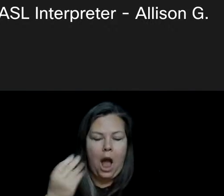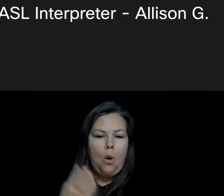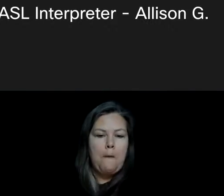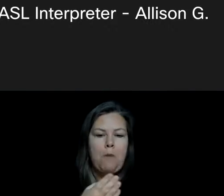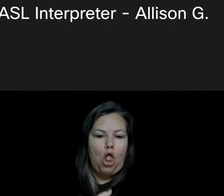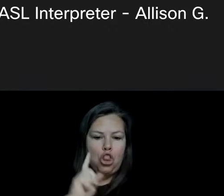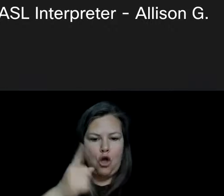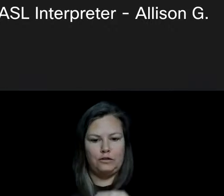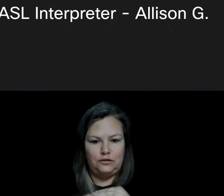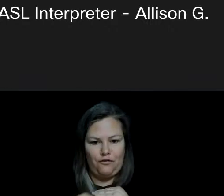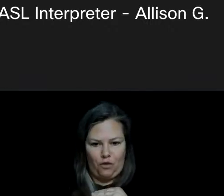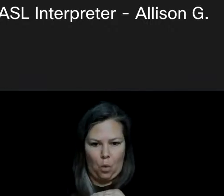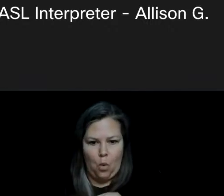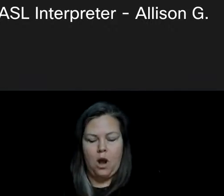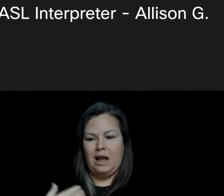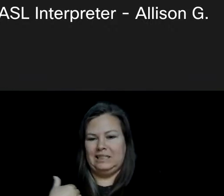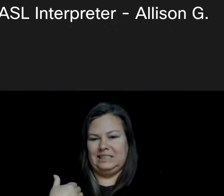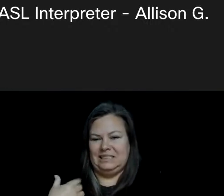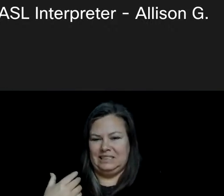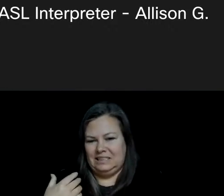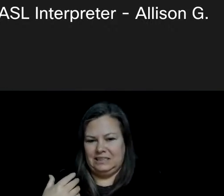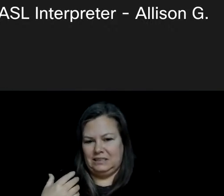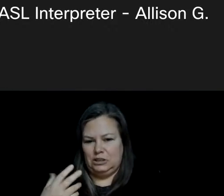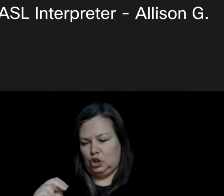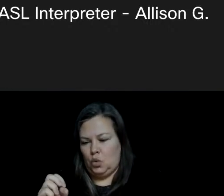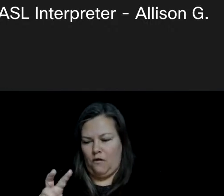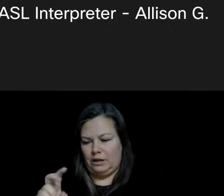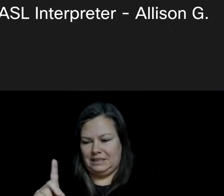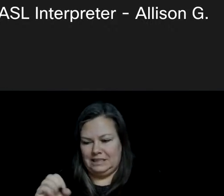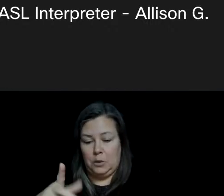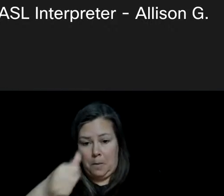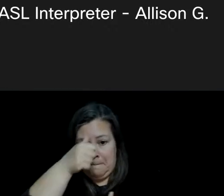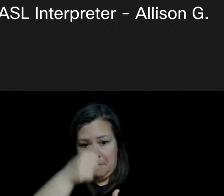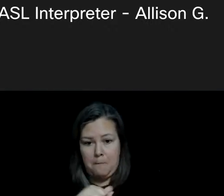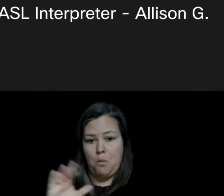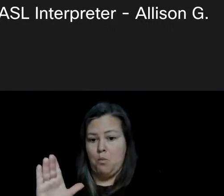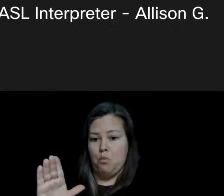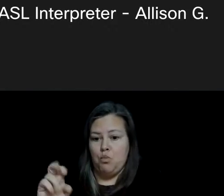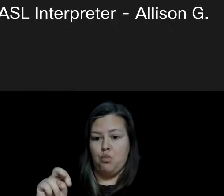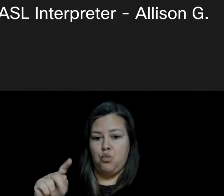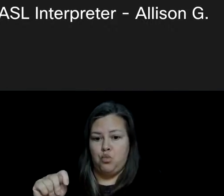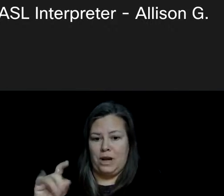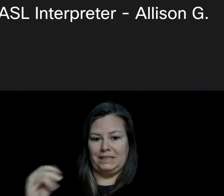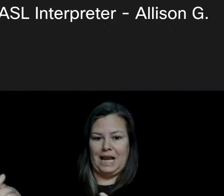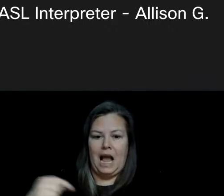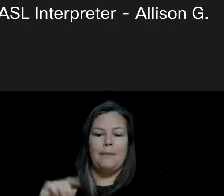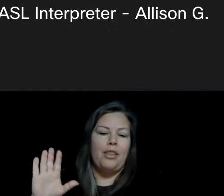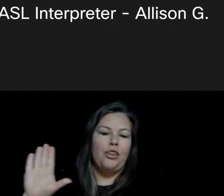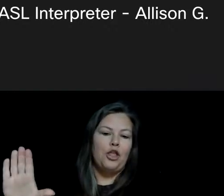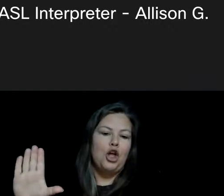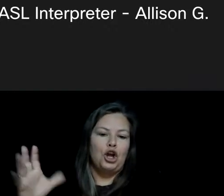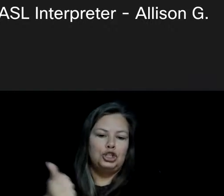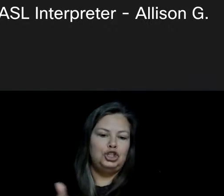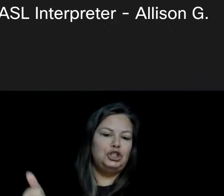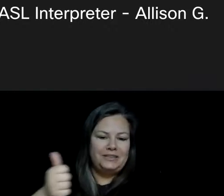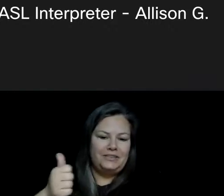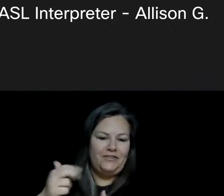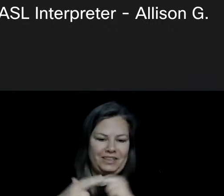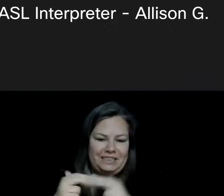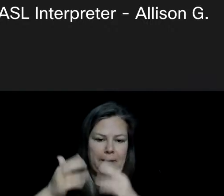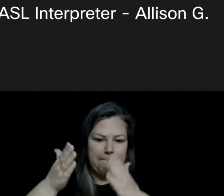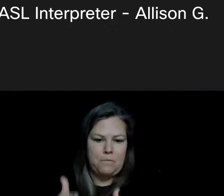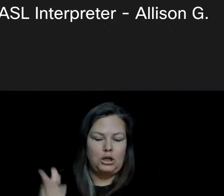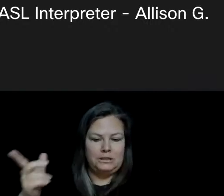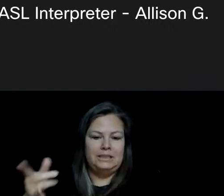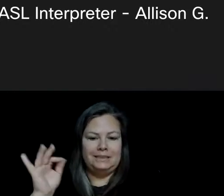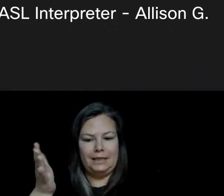first floor. In November, December, I hope many of you will recall Brent Witten came in, who's their chief facilities person, came in, presented their